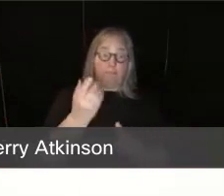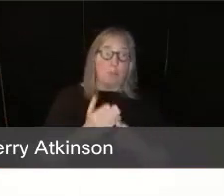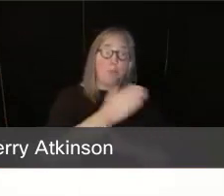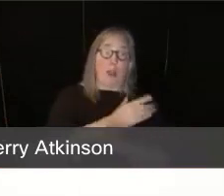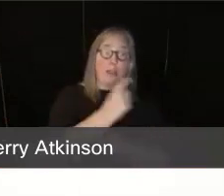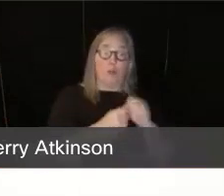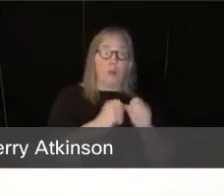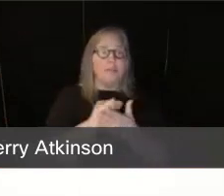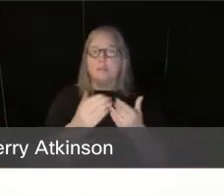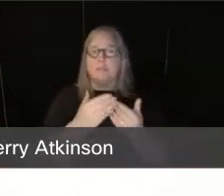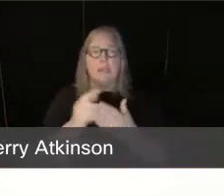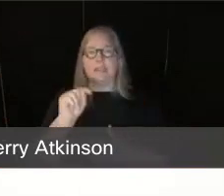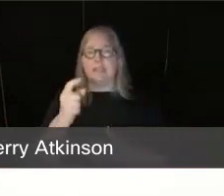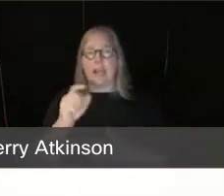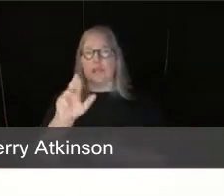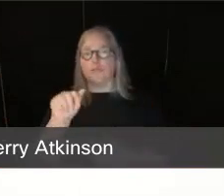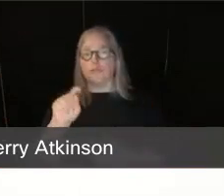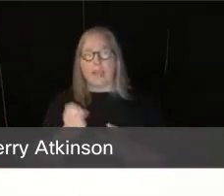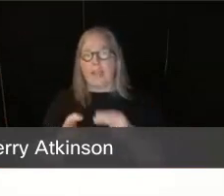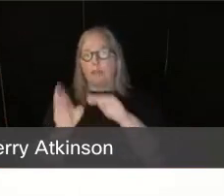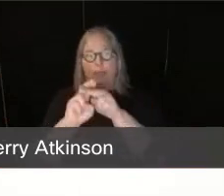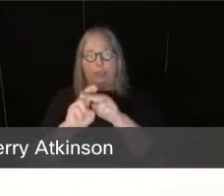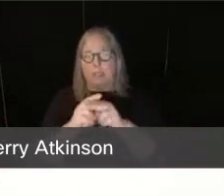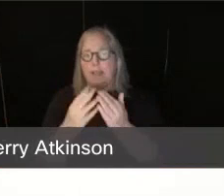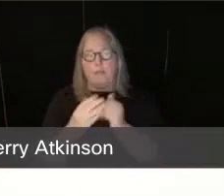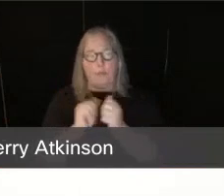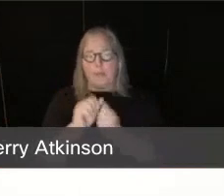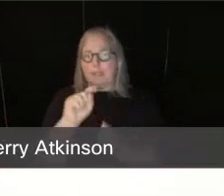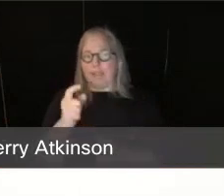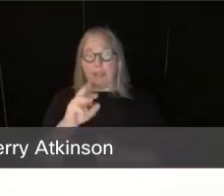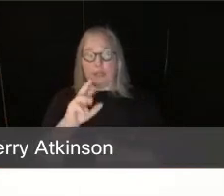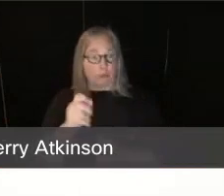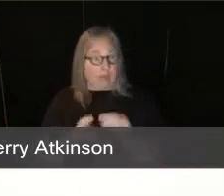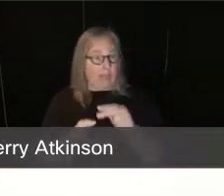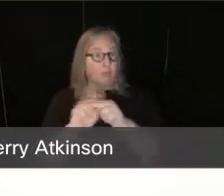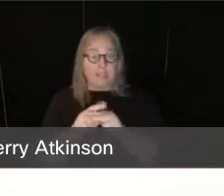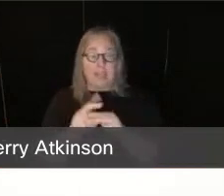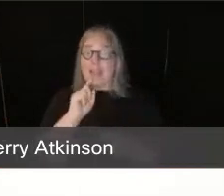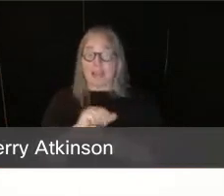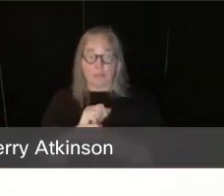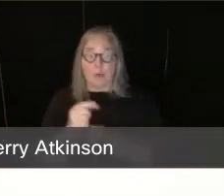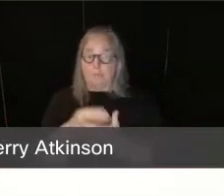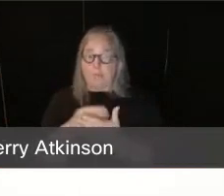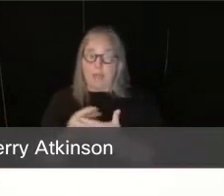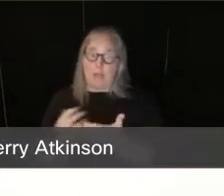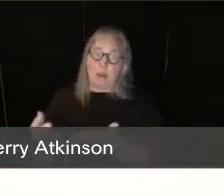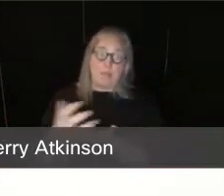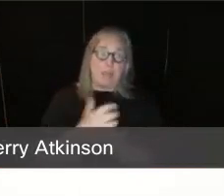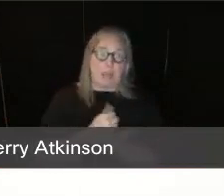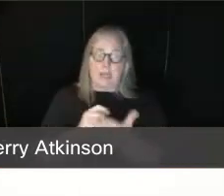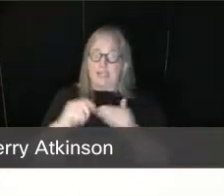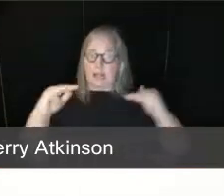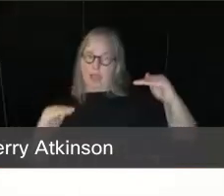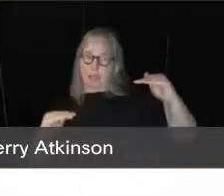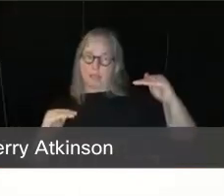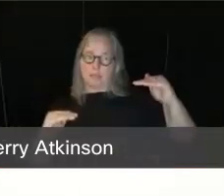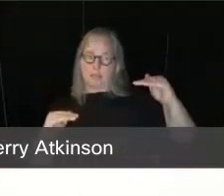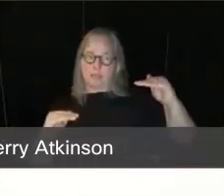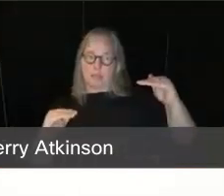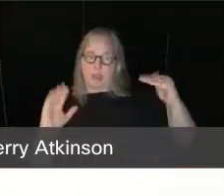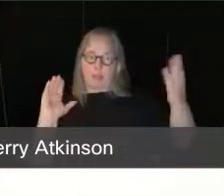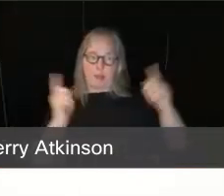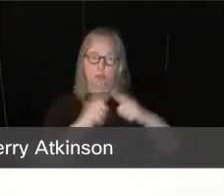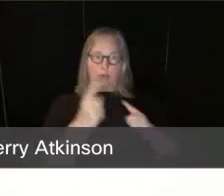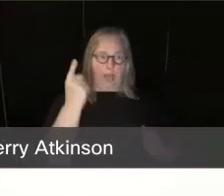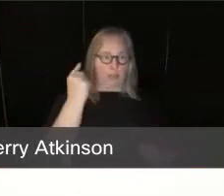rate increase. Even with the tax rate increase, the actual revenues are coming in lower than what they did in the past